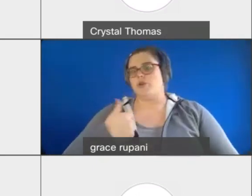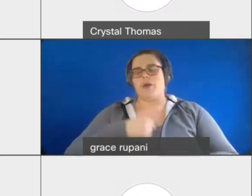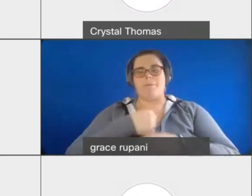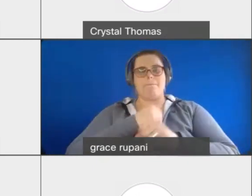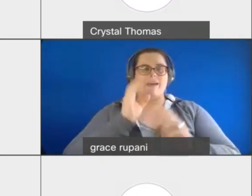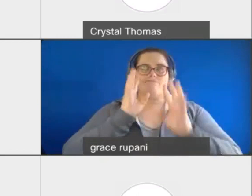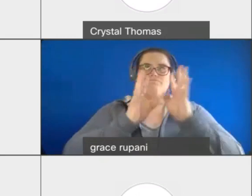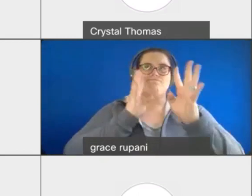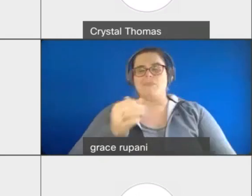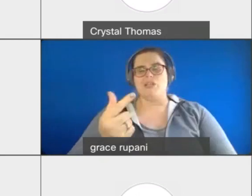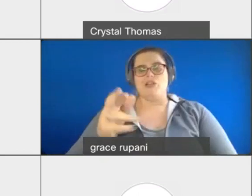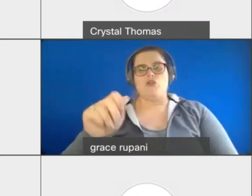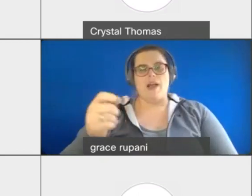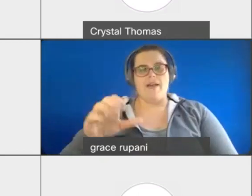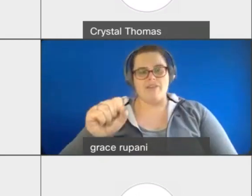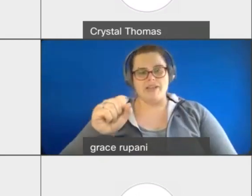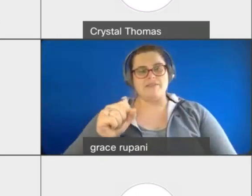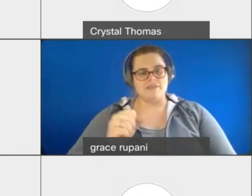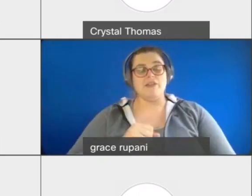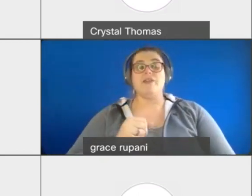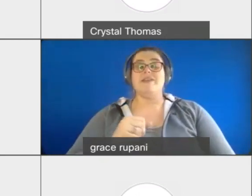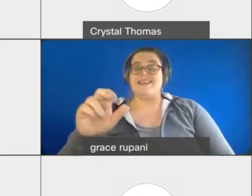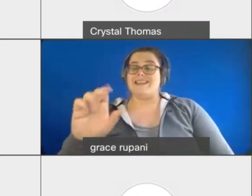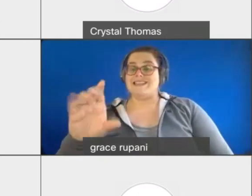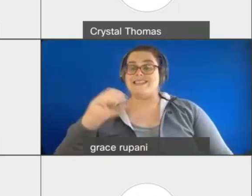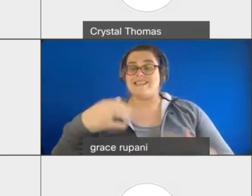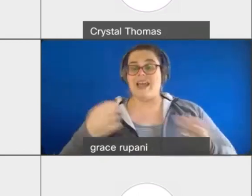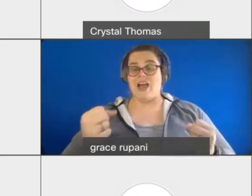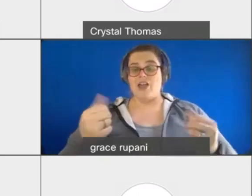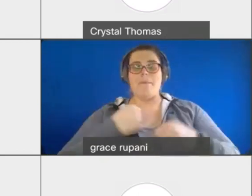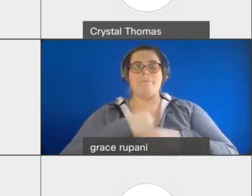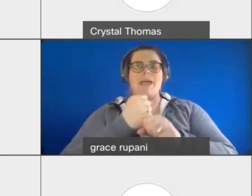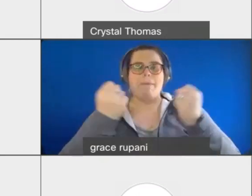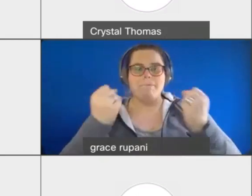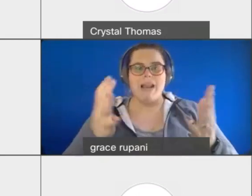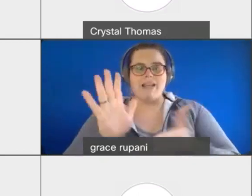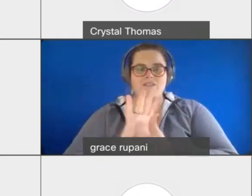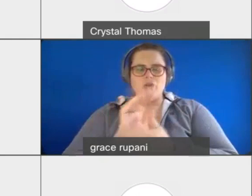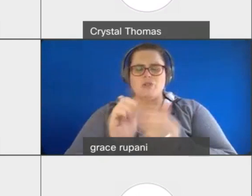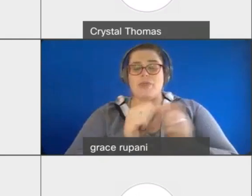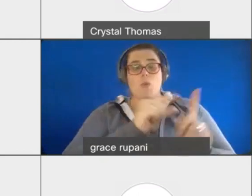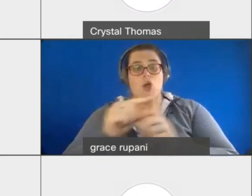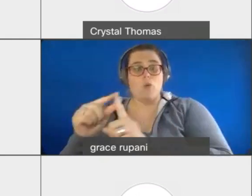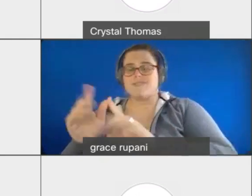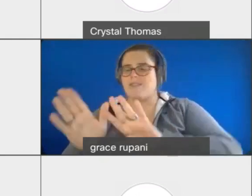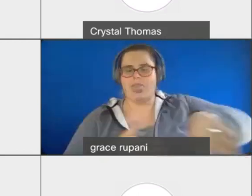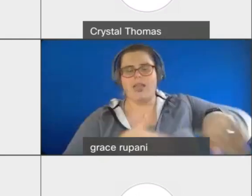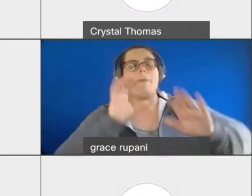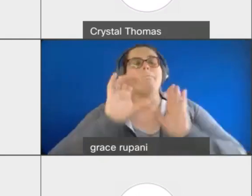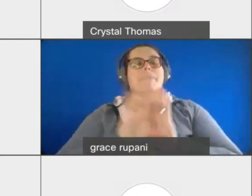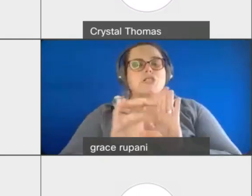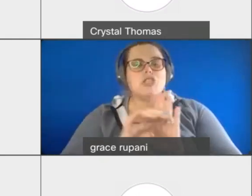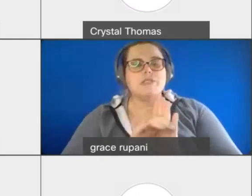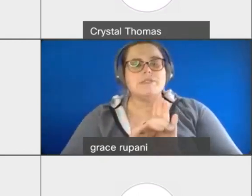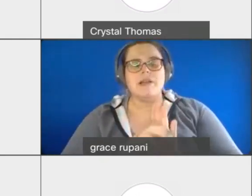talk about. One of the things that DC Health did a lot of videos with more graphics, which kind of is more interesting to the people we